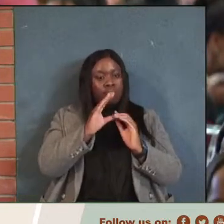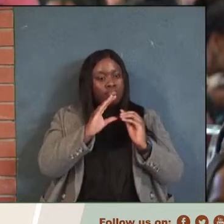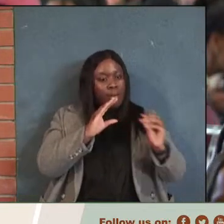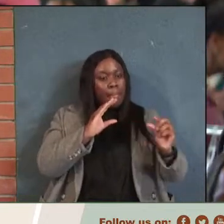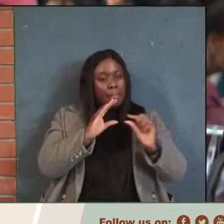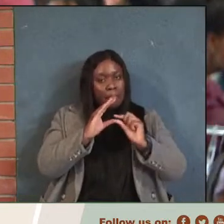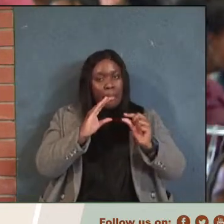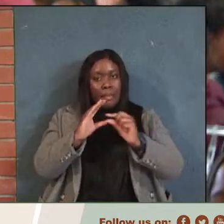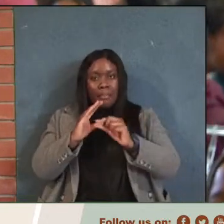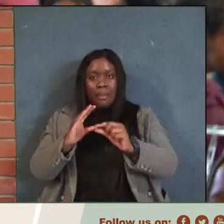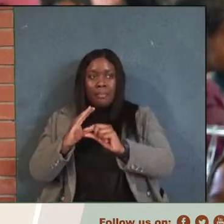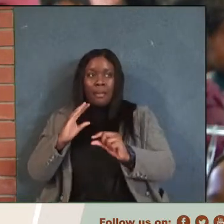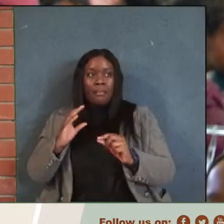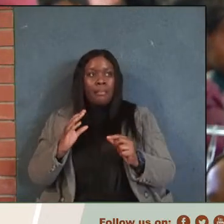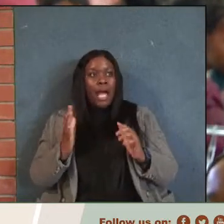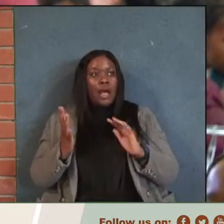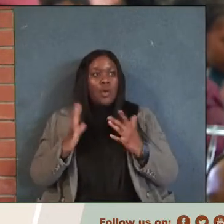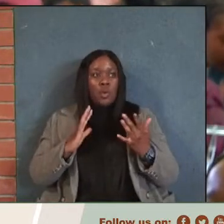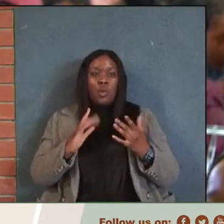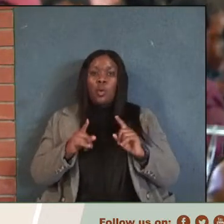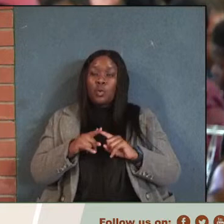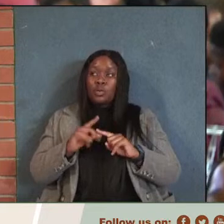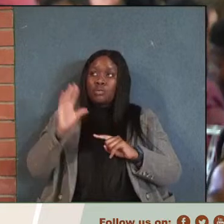how it's going to be used in future.